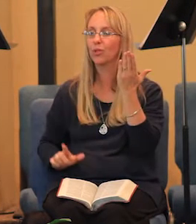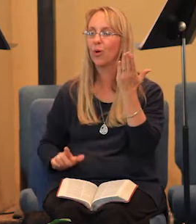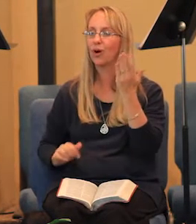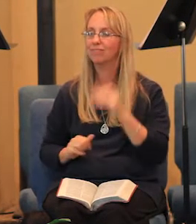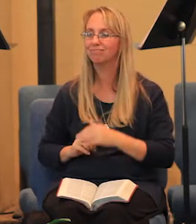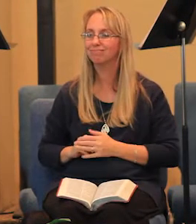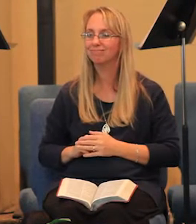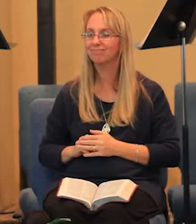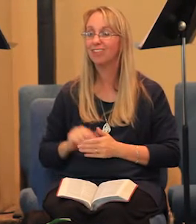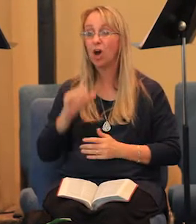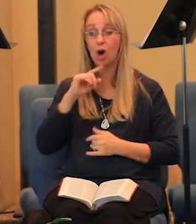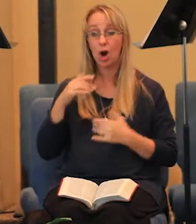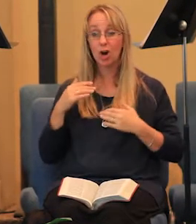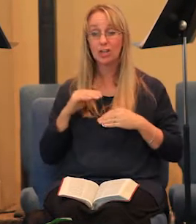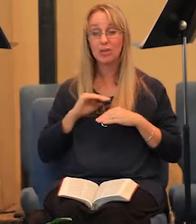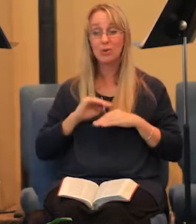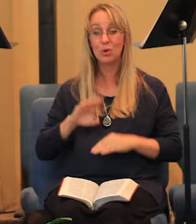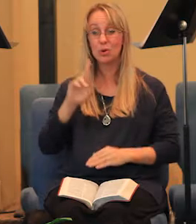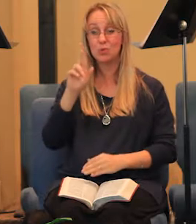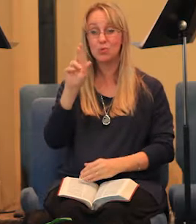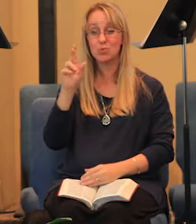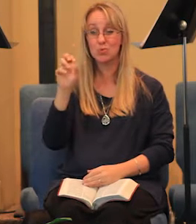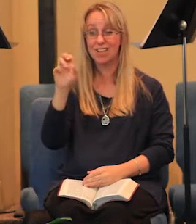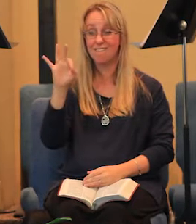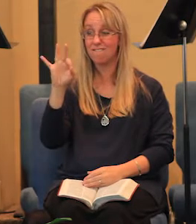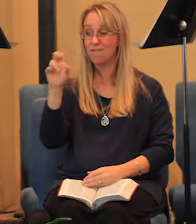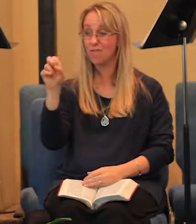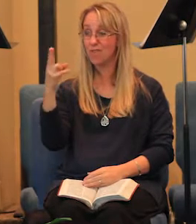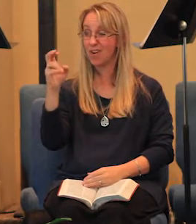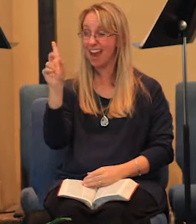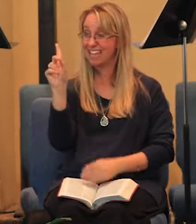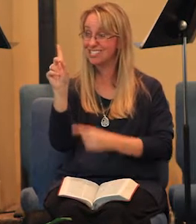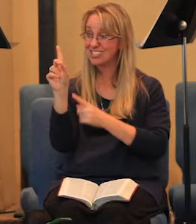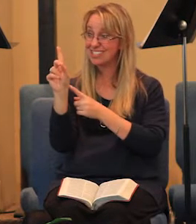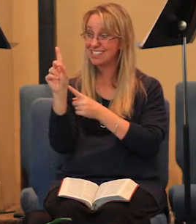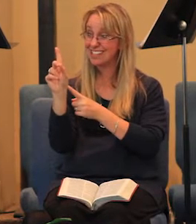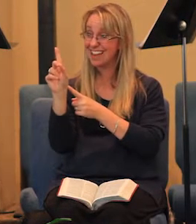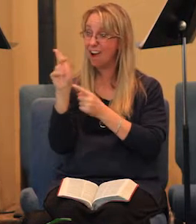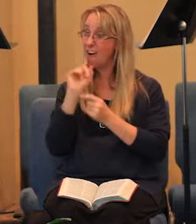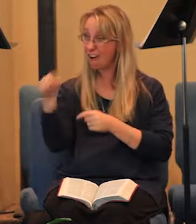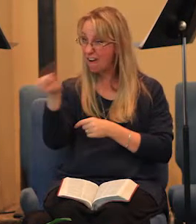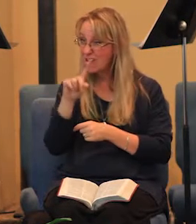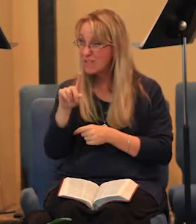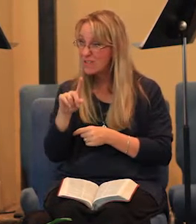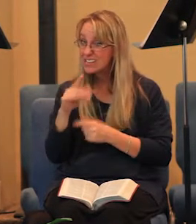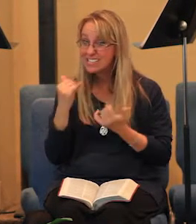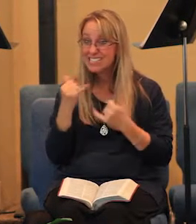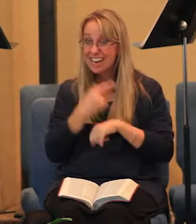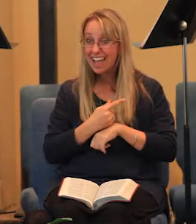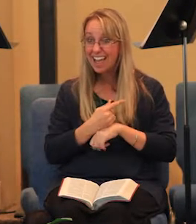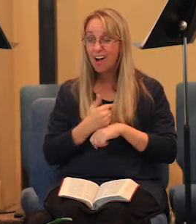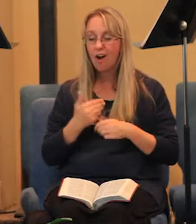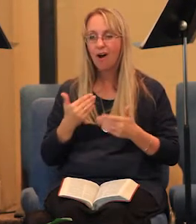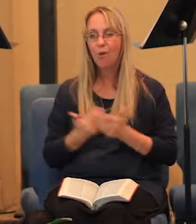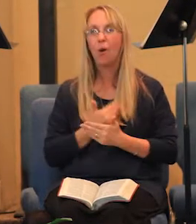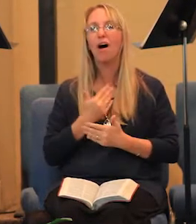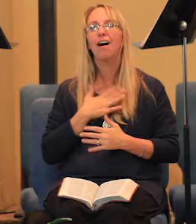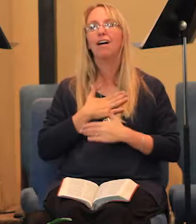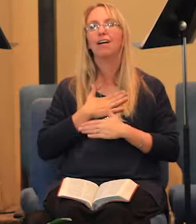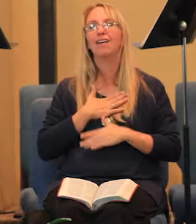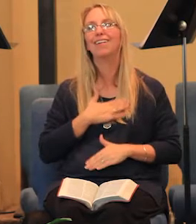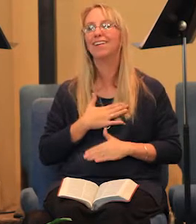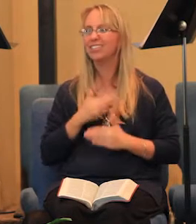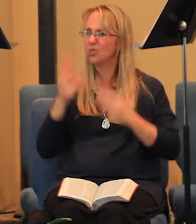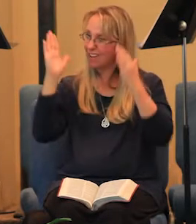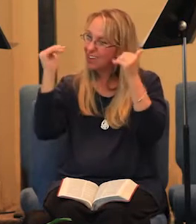Man, are you refreshed today? Man, do you have hope? Is your faith leading you